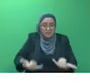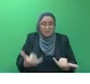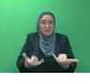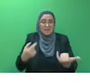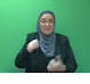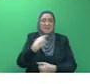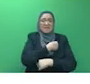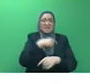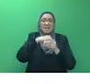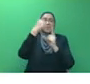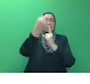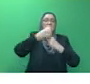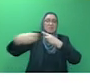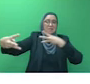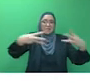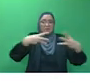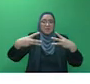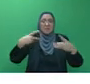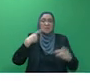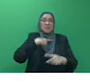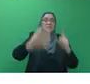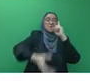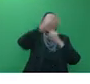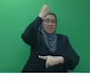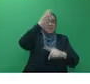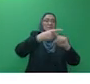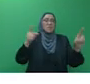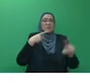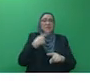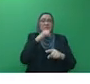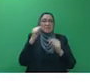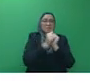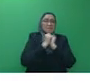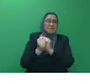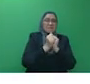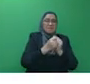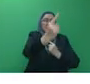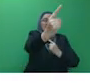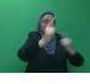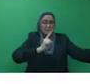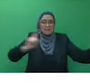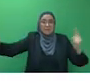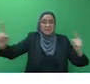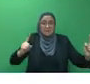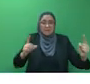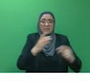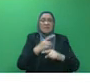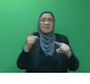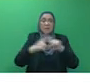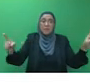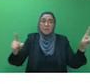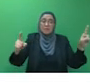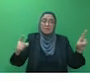not sticking together we've been by actually being a part uh but sacrifices have to be made um